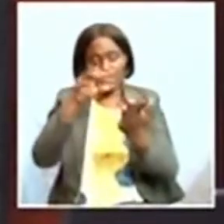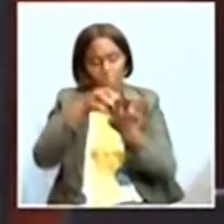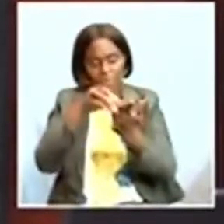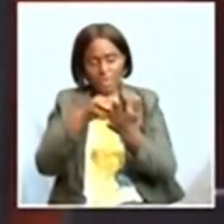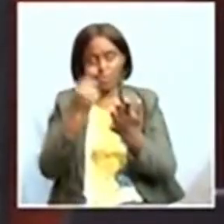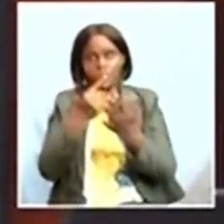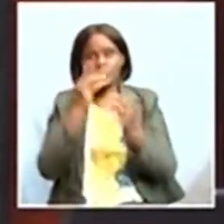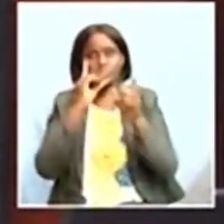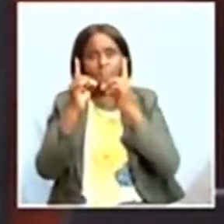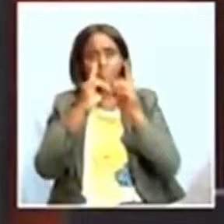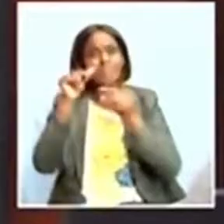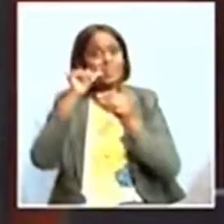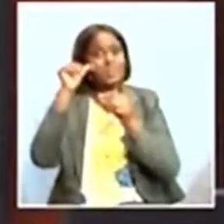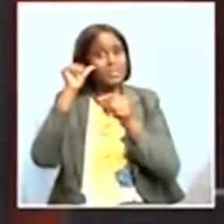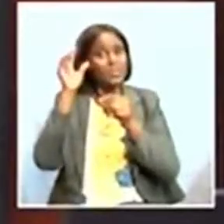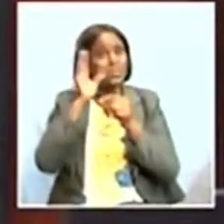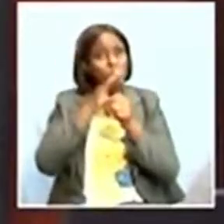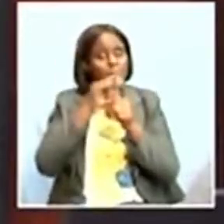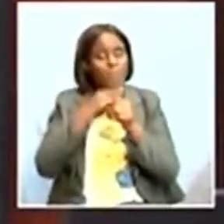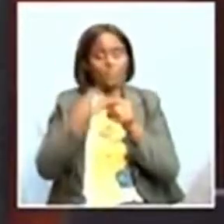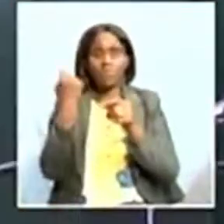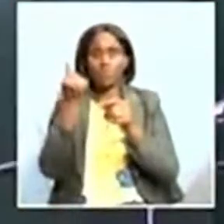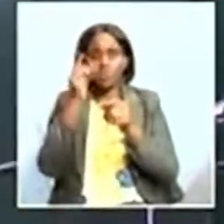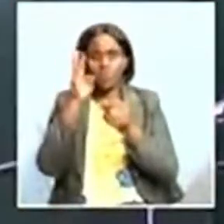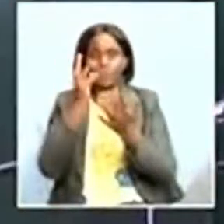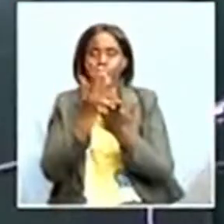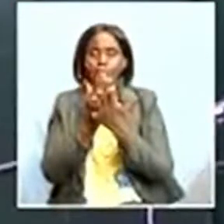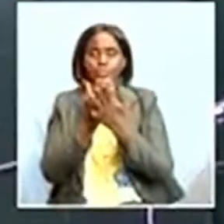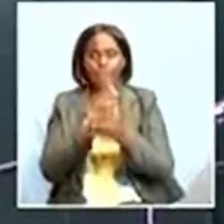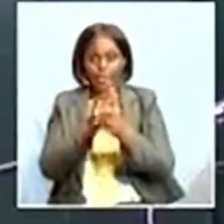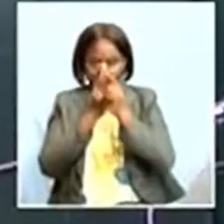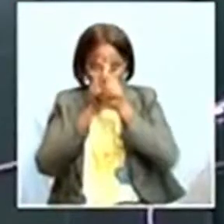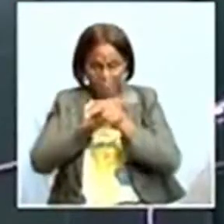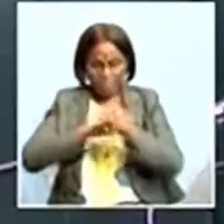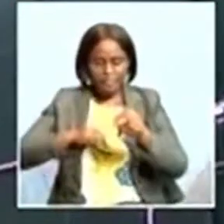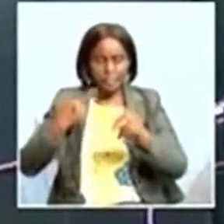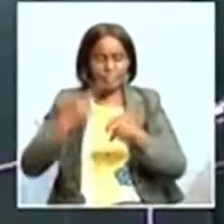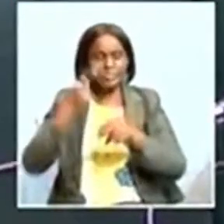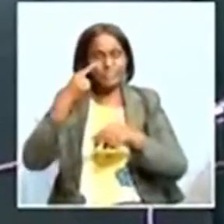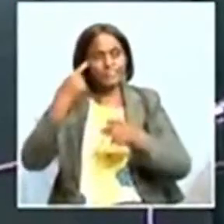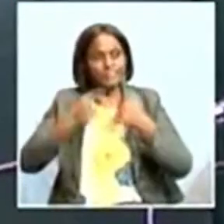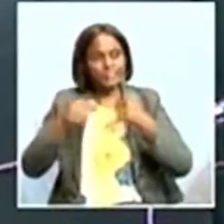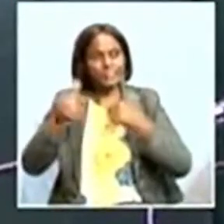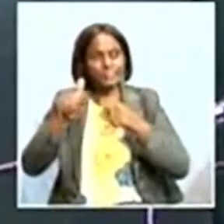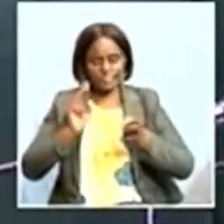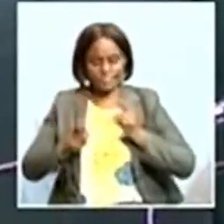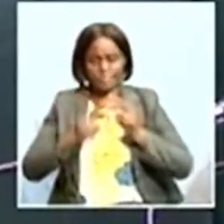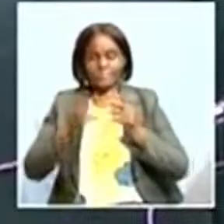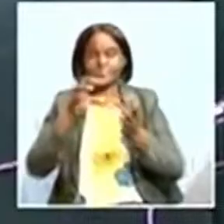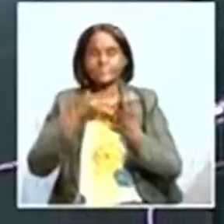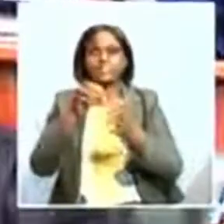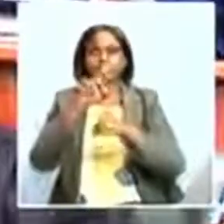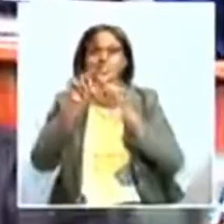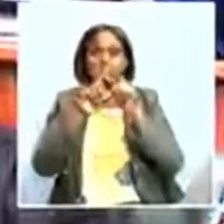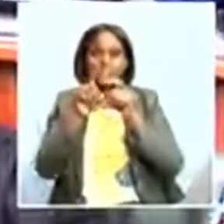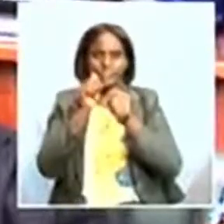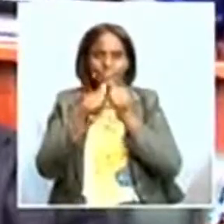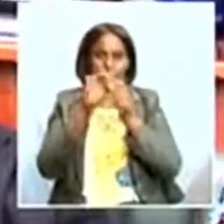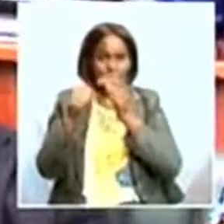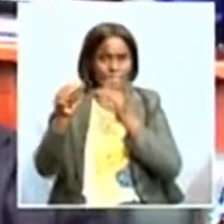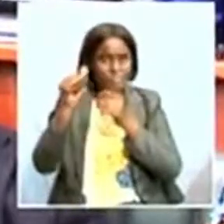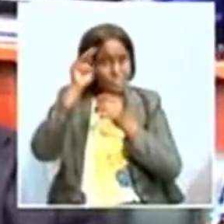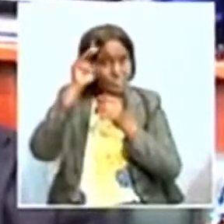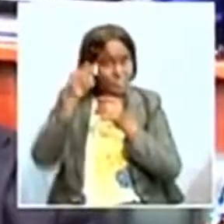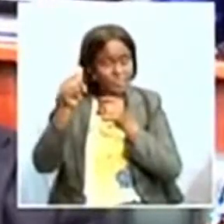only discussed yesterday, I will suggest, Honorable Member for Kamfinsa, that you put in an urgent question, which the